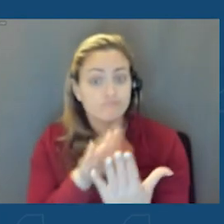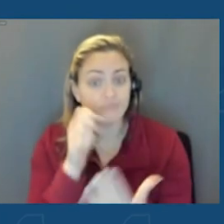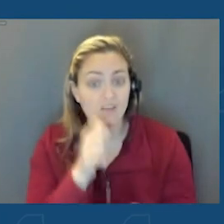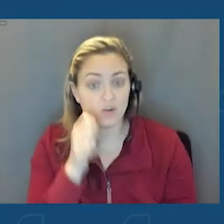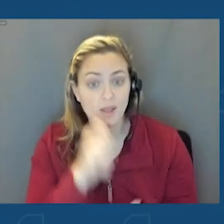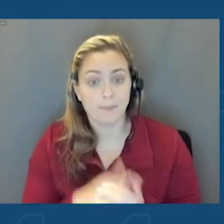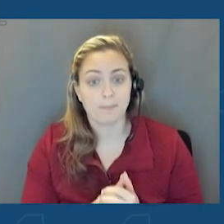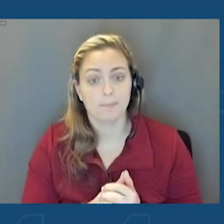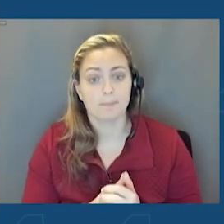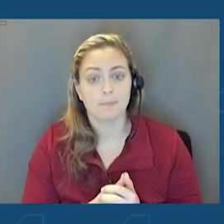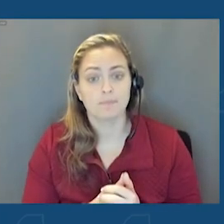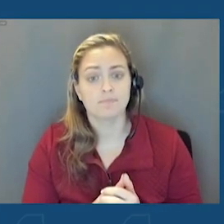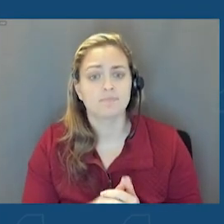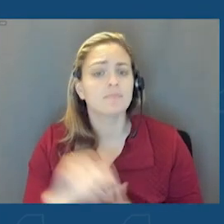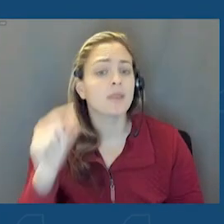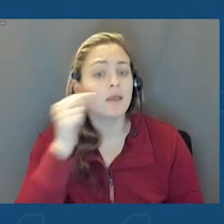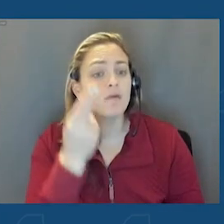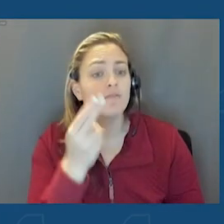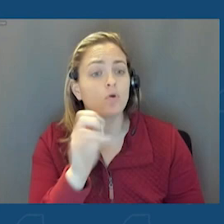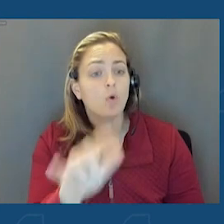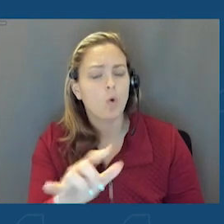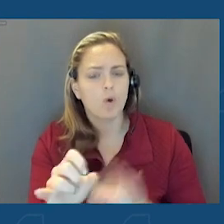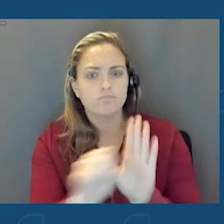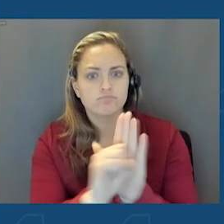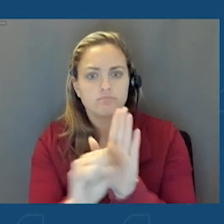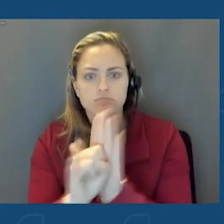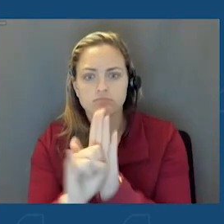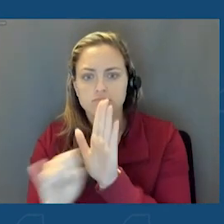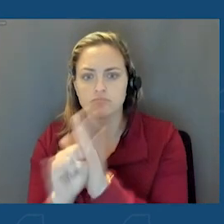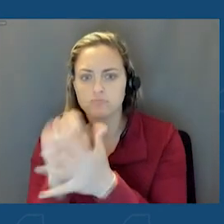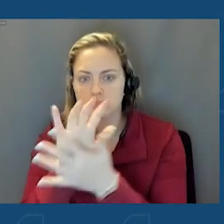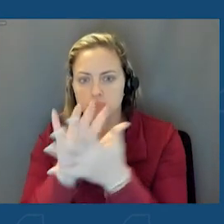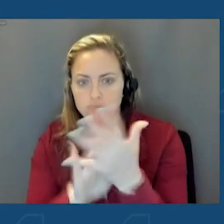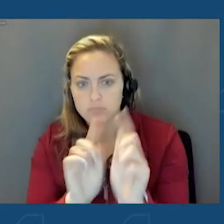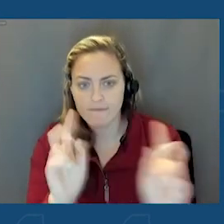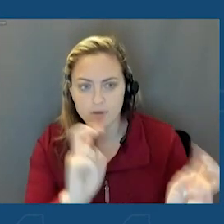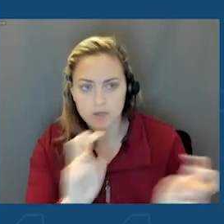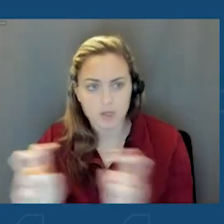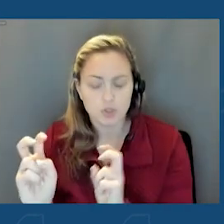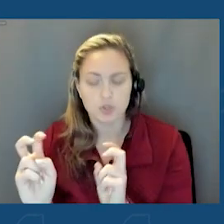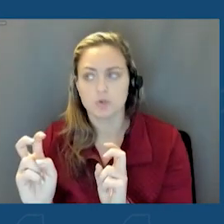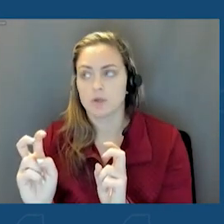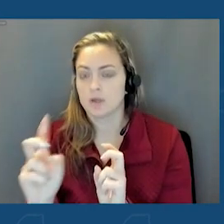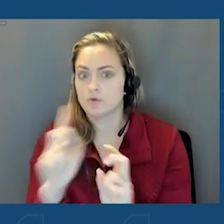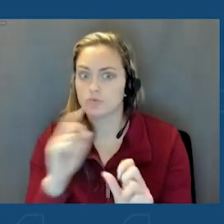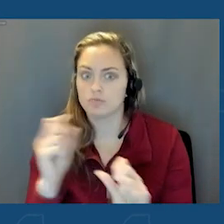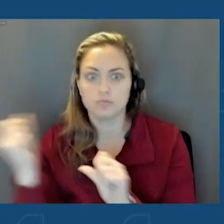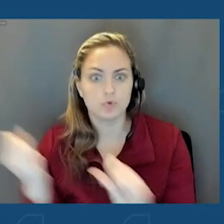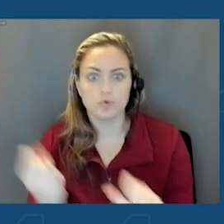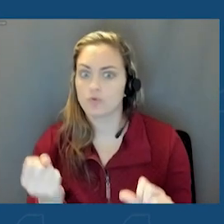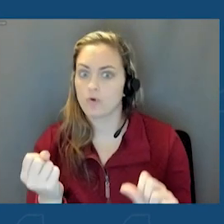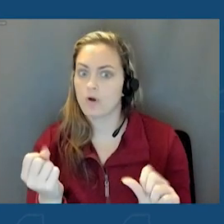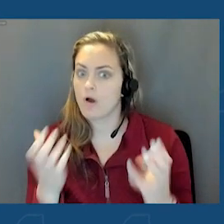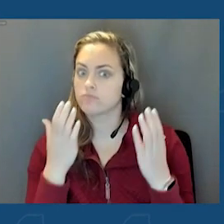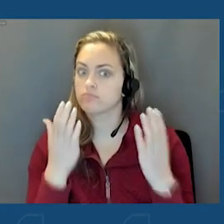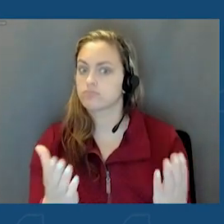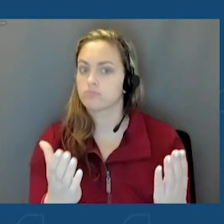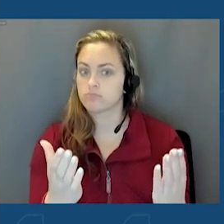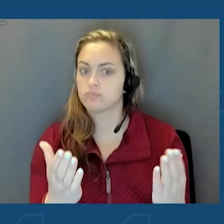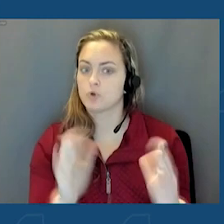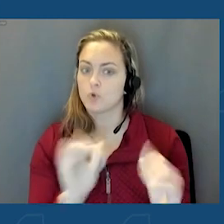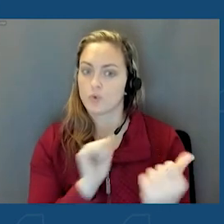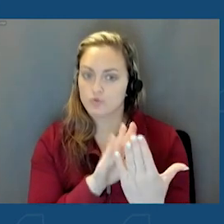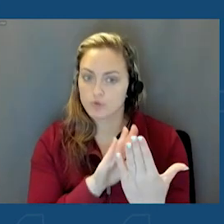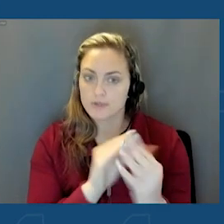And Governor Hochul identified all of these issues, and she made audacious proposals to address and fix each